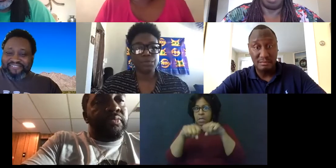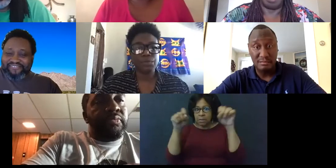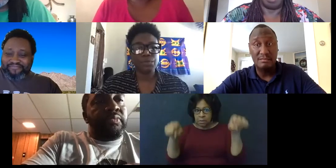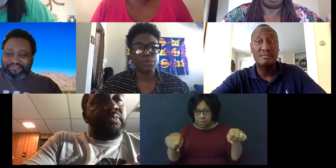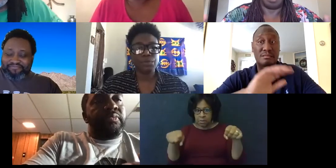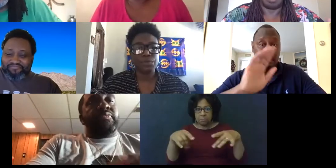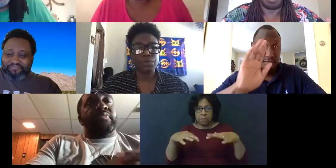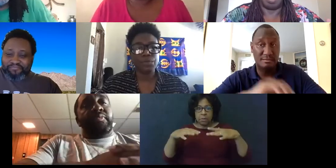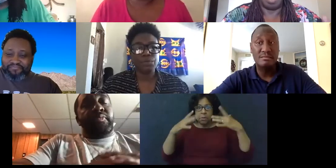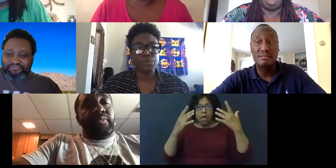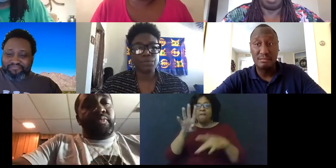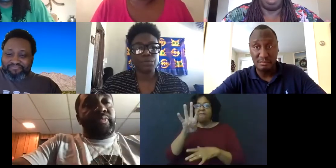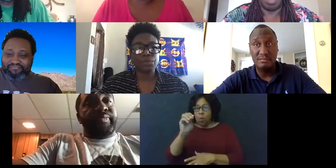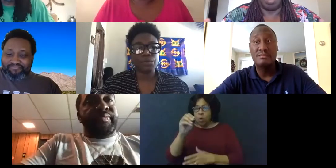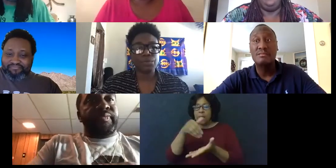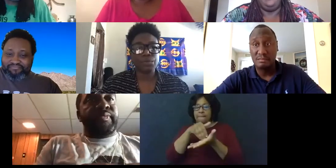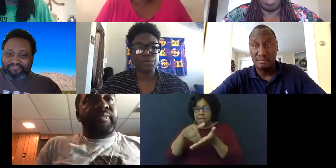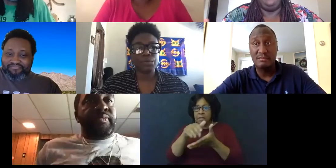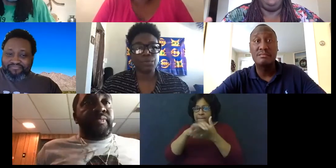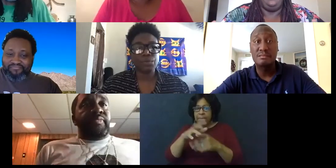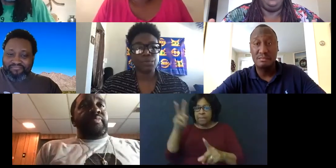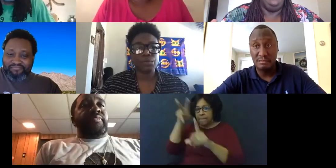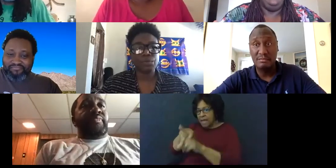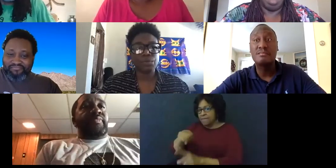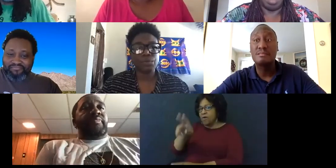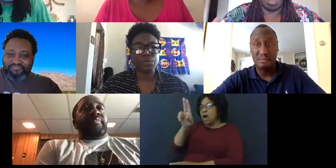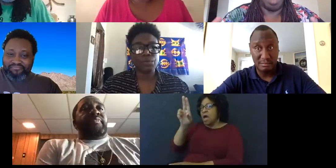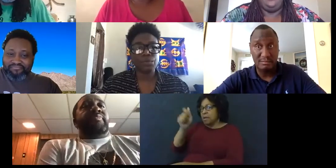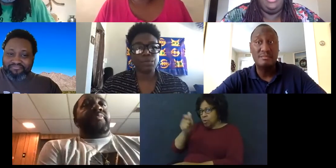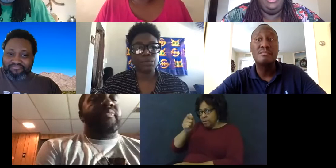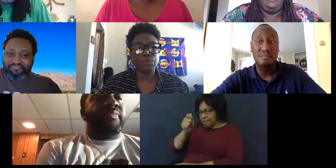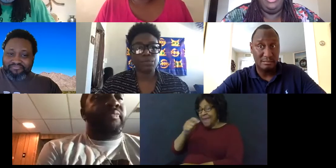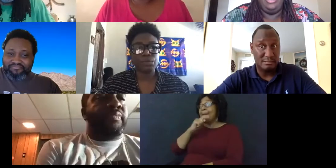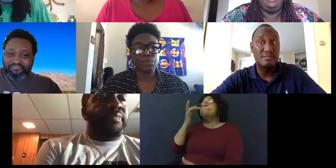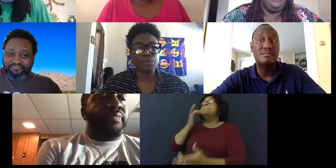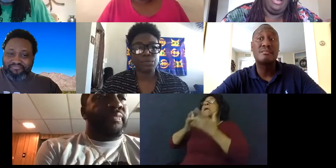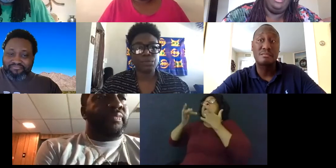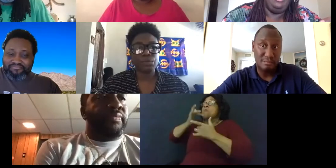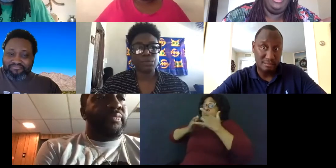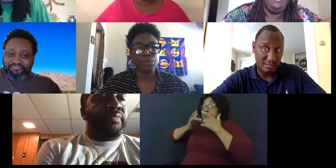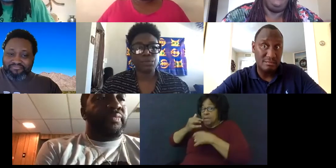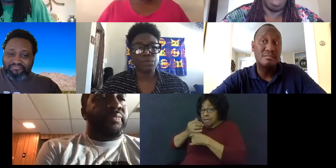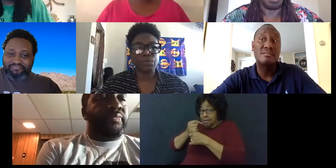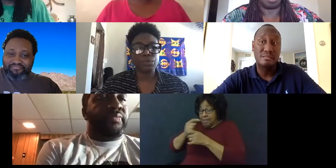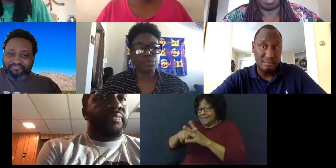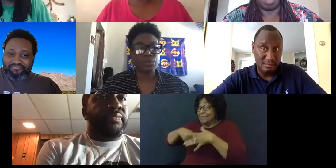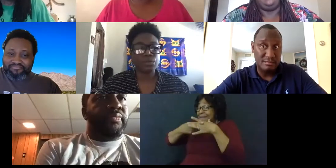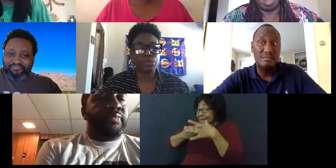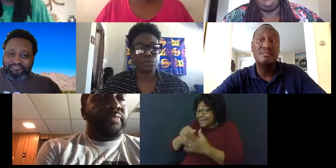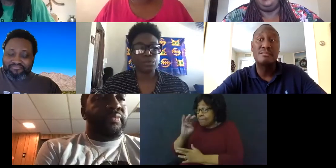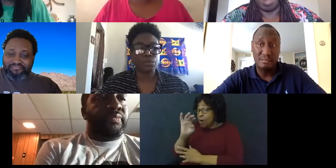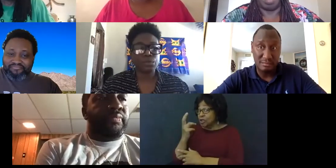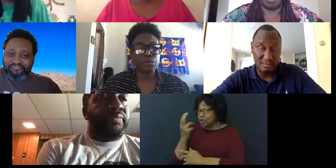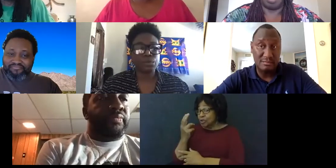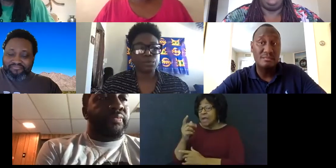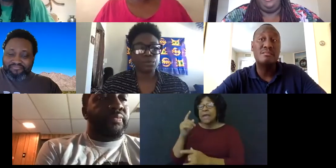if 40 million people applied for unemployment and barely got in by the skin of their teeth at the beginning of this pandemic, imagine what it's going to be like